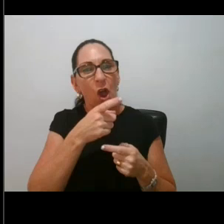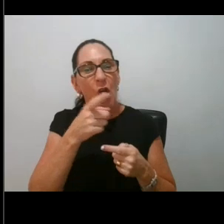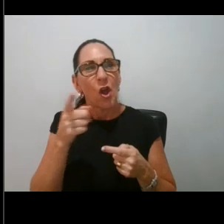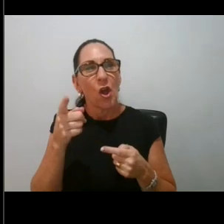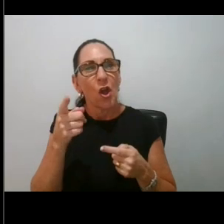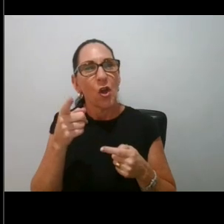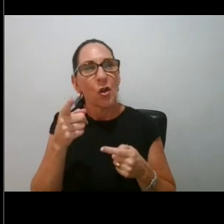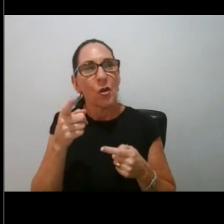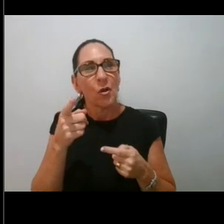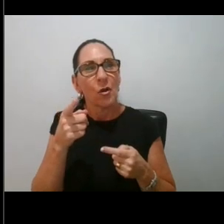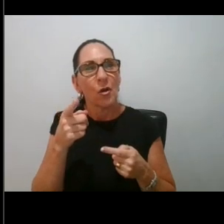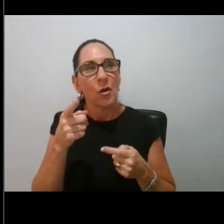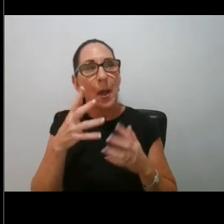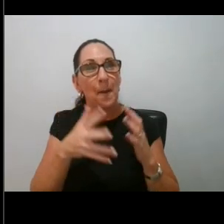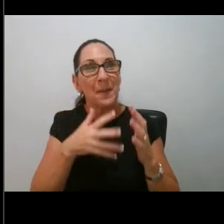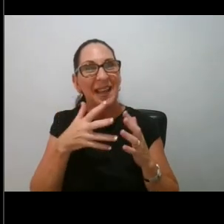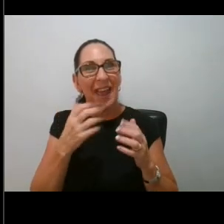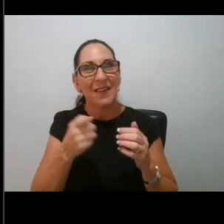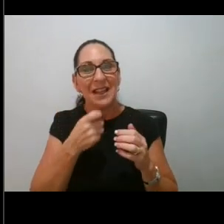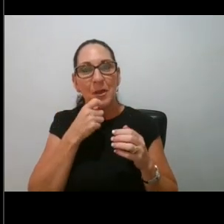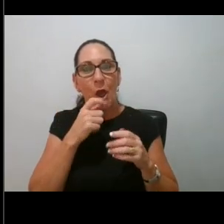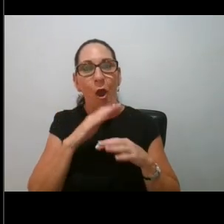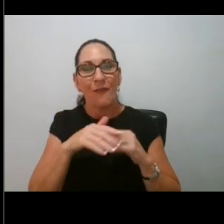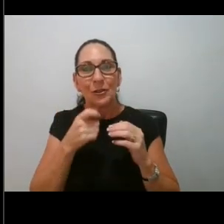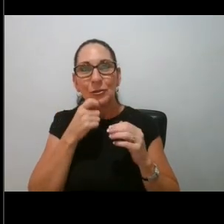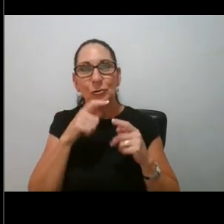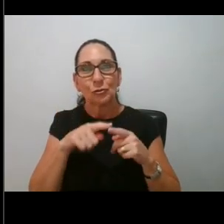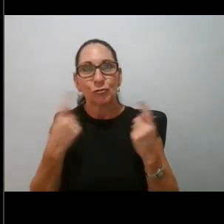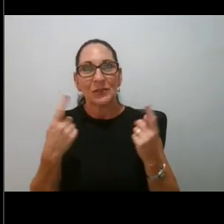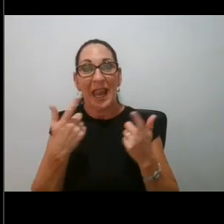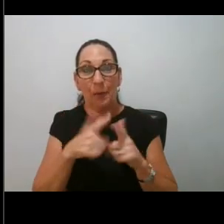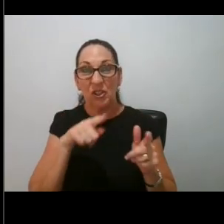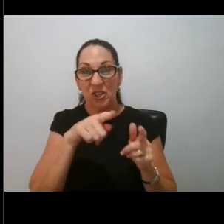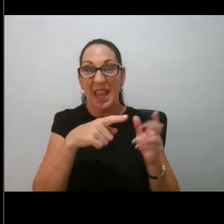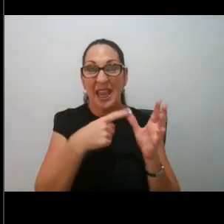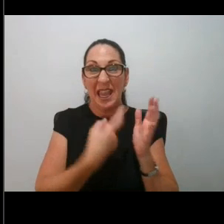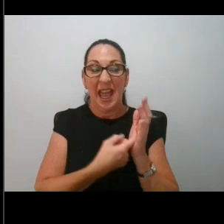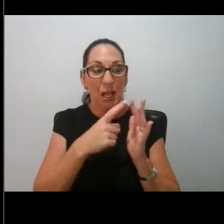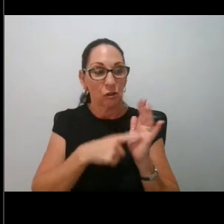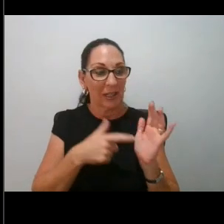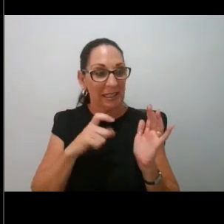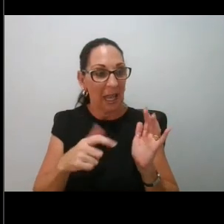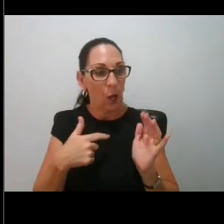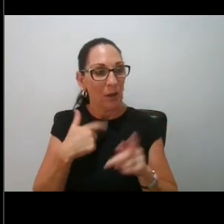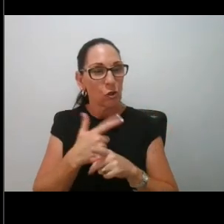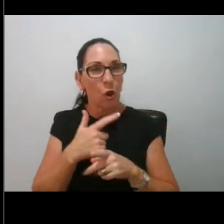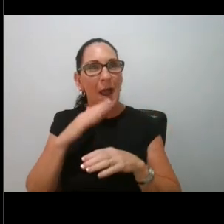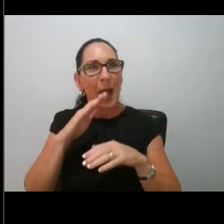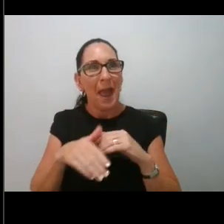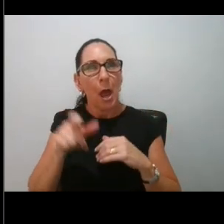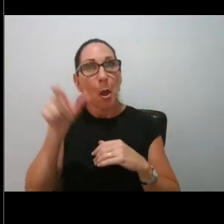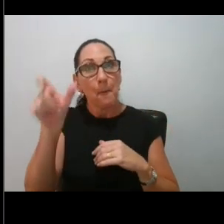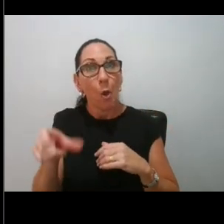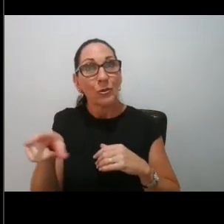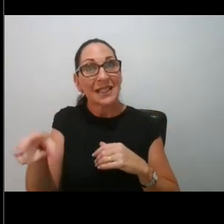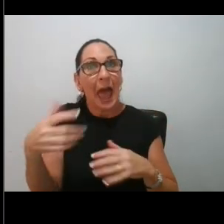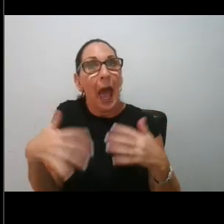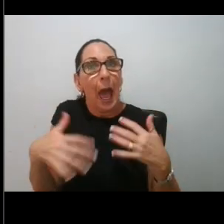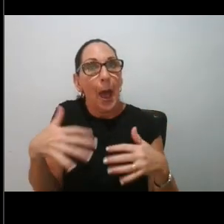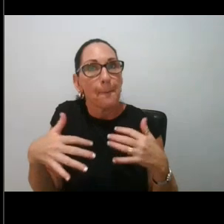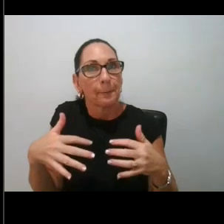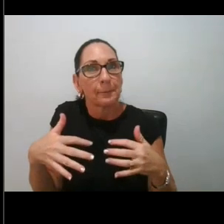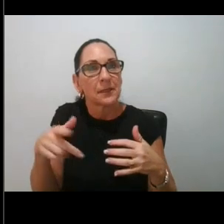between different language. So in restorative justice, we tend to talk about the person harmed and the person responsible, but we're also very aware